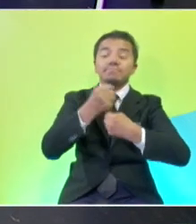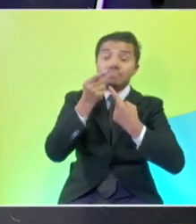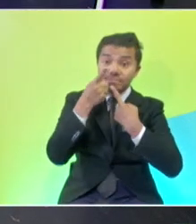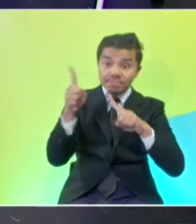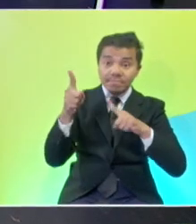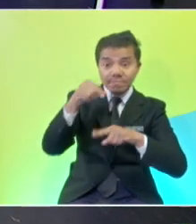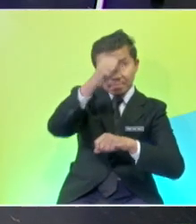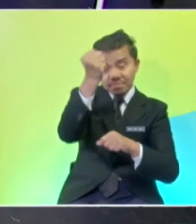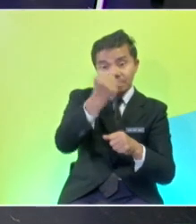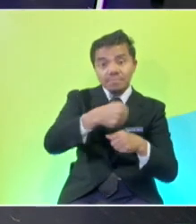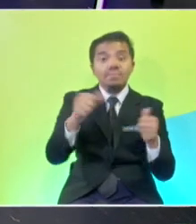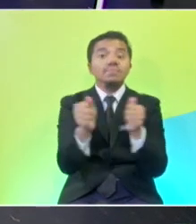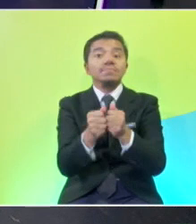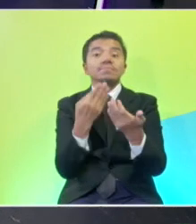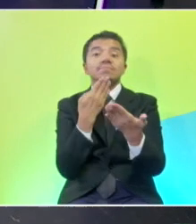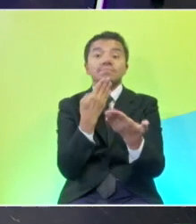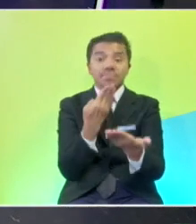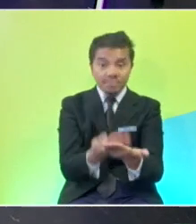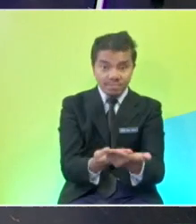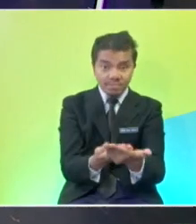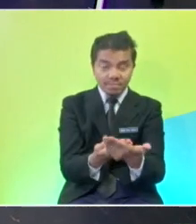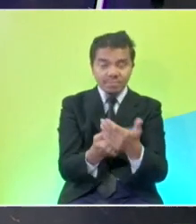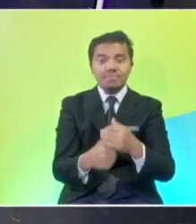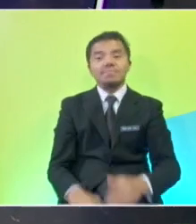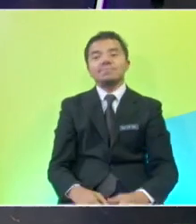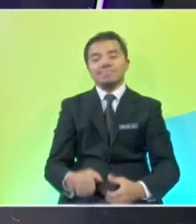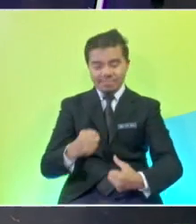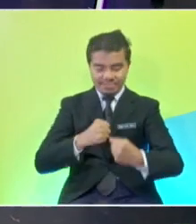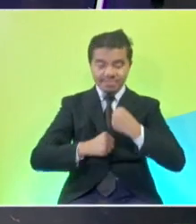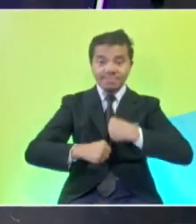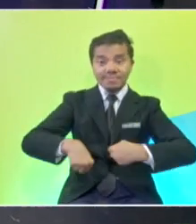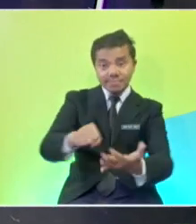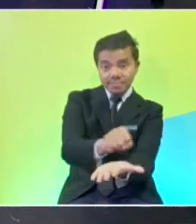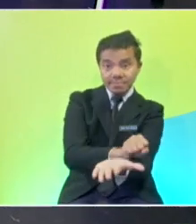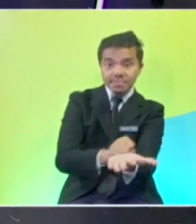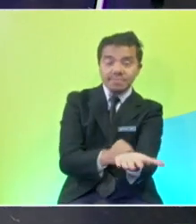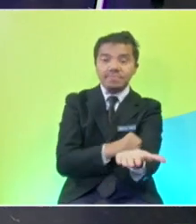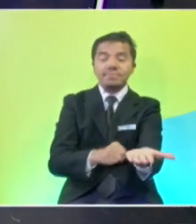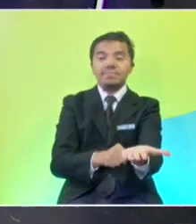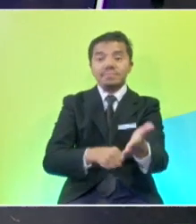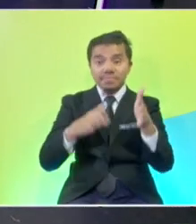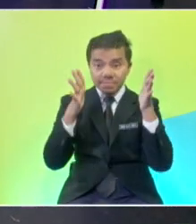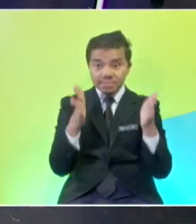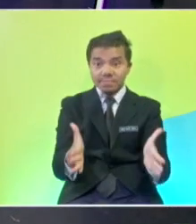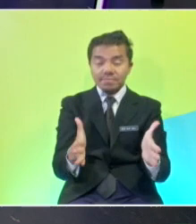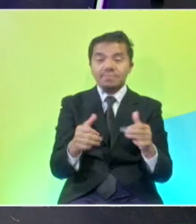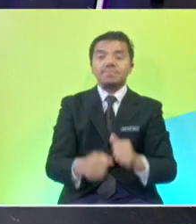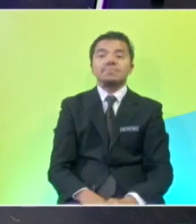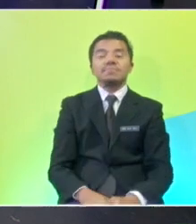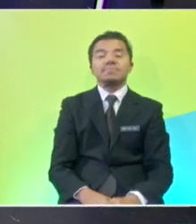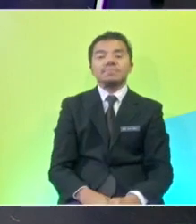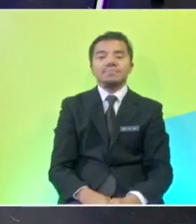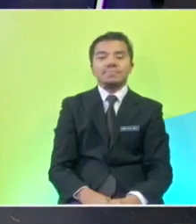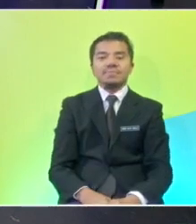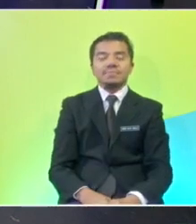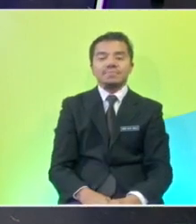know what they have learned today is Yeah. about Nervous system. nervous system. Yeah, but maybe you could also share a summary on what we learned today, teacher, about